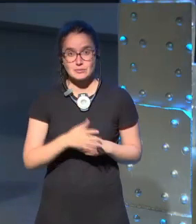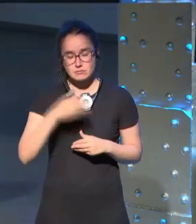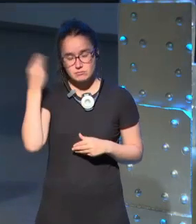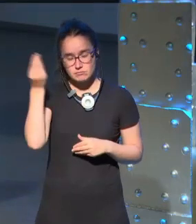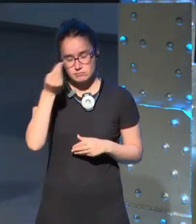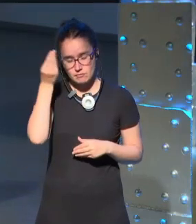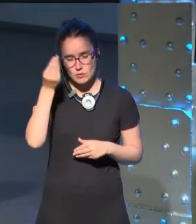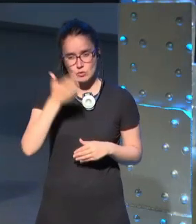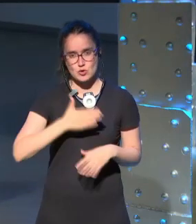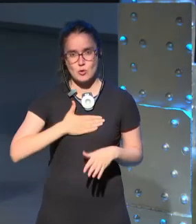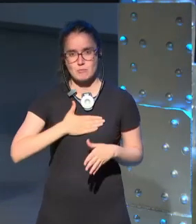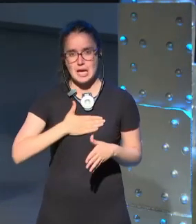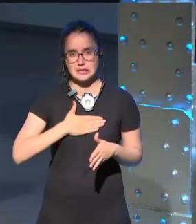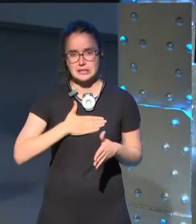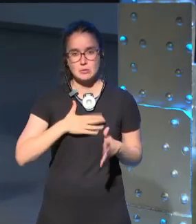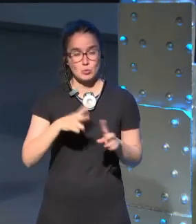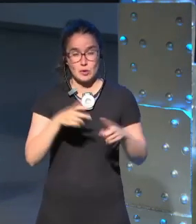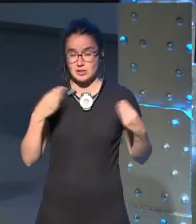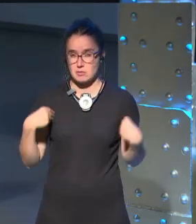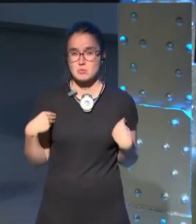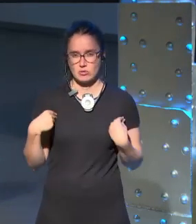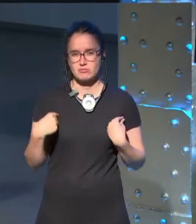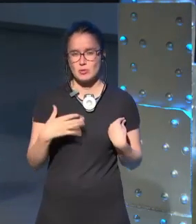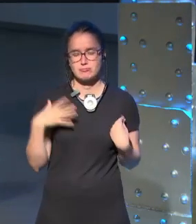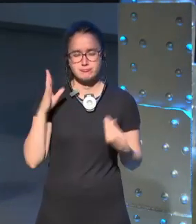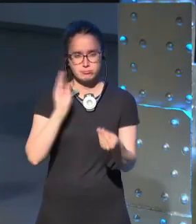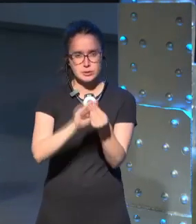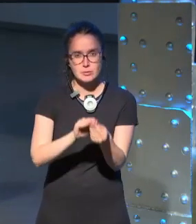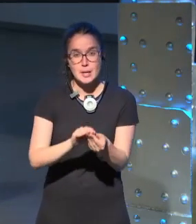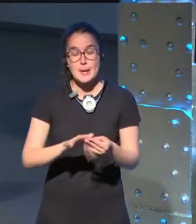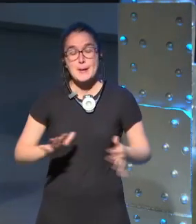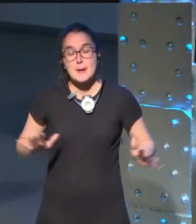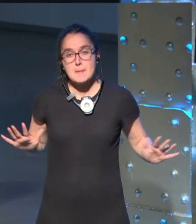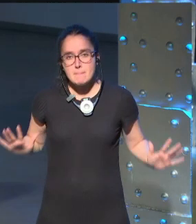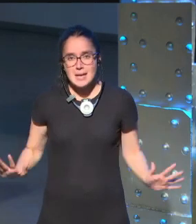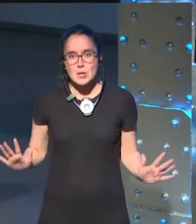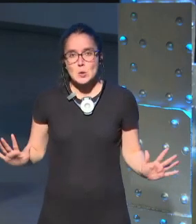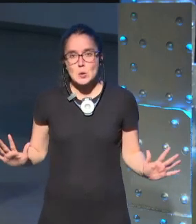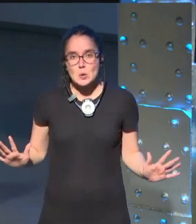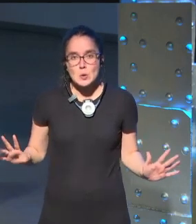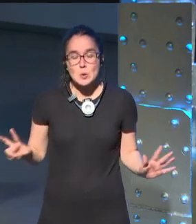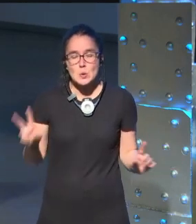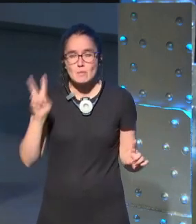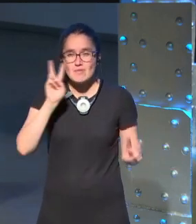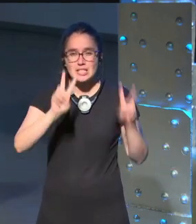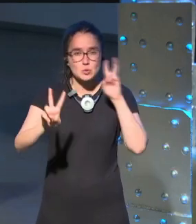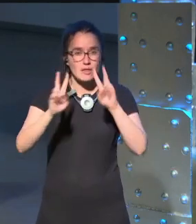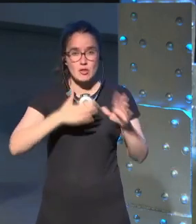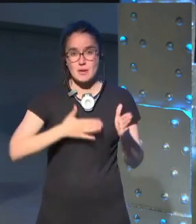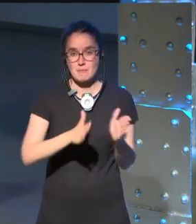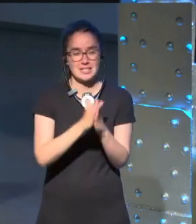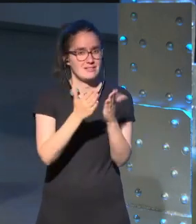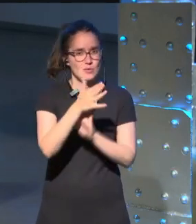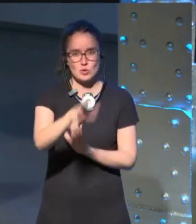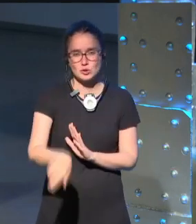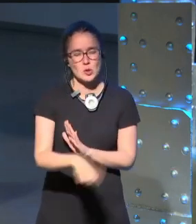it, that it's not so much a visualization of my book. What it might be